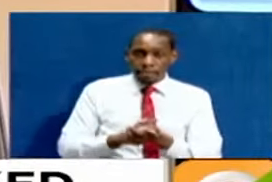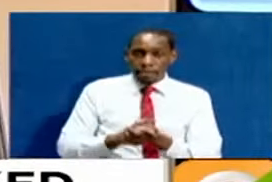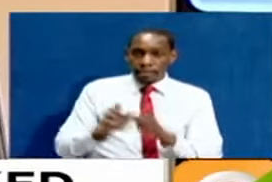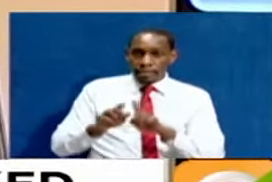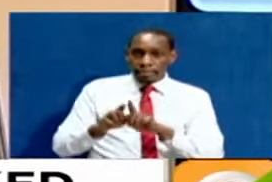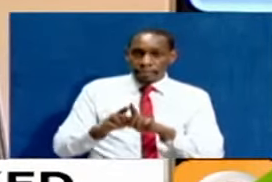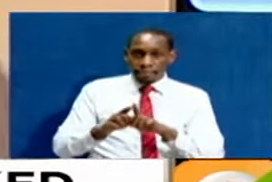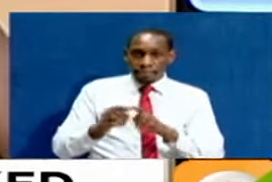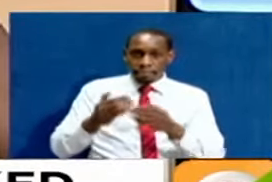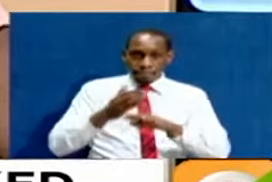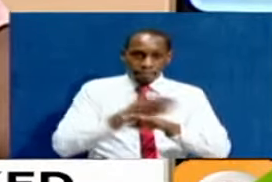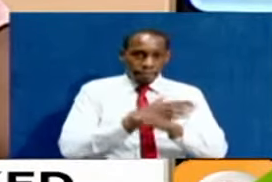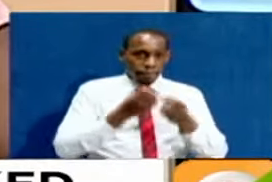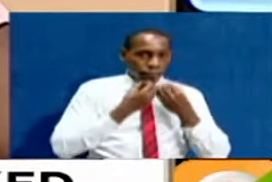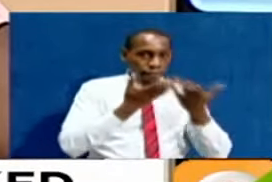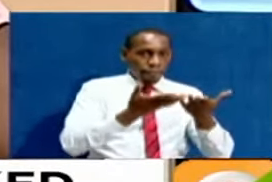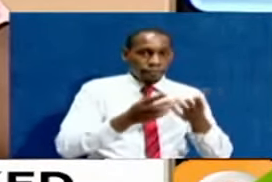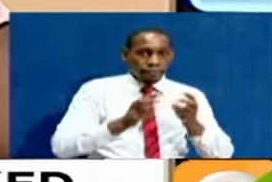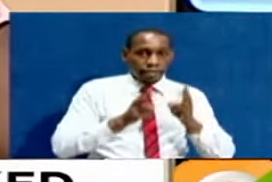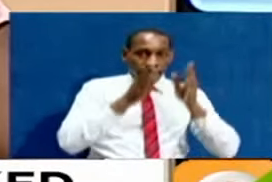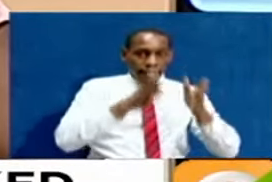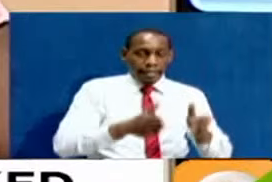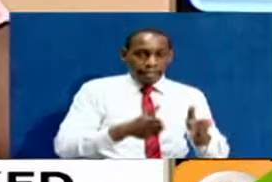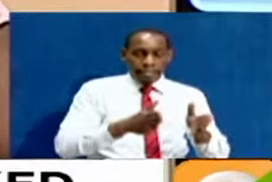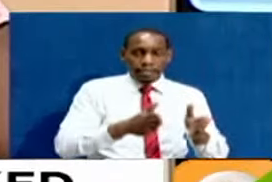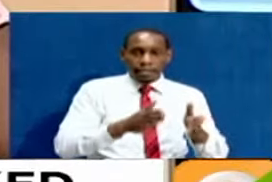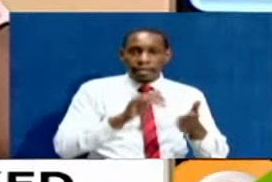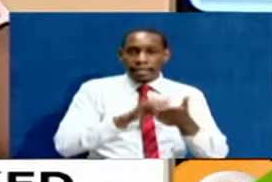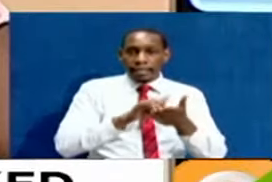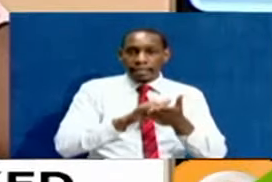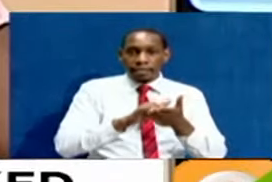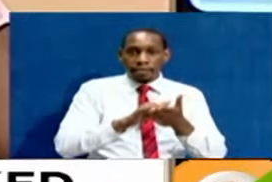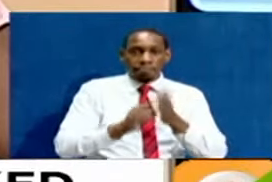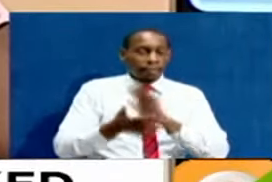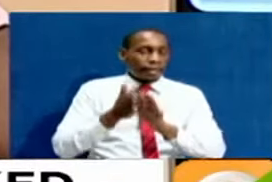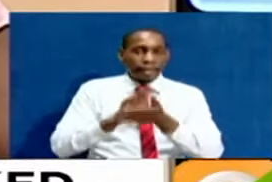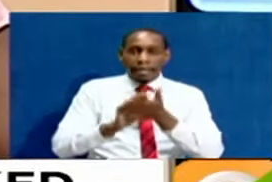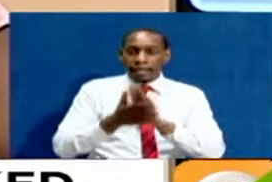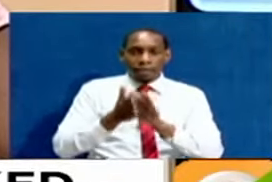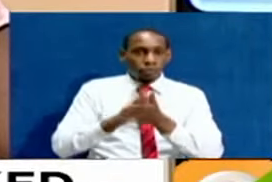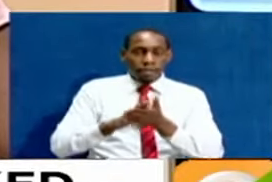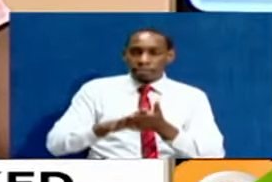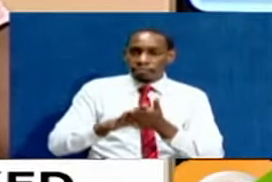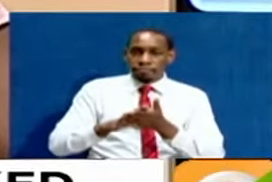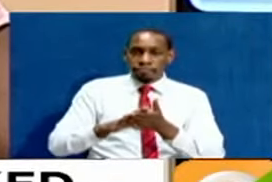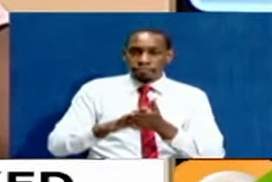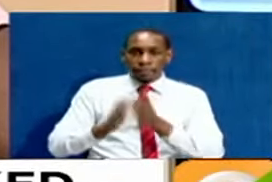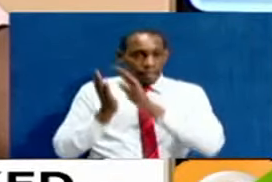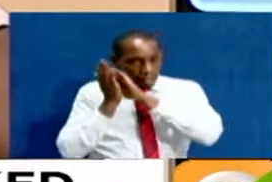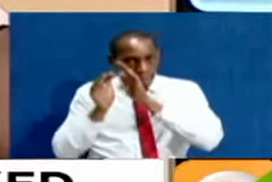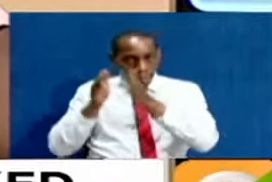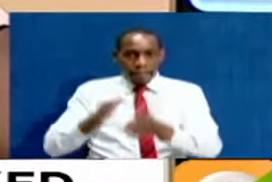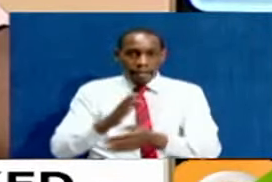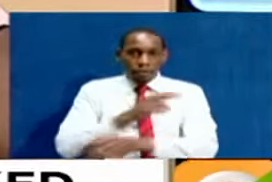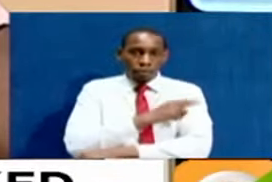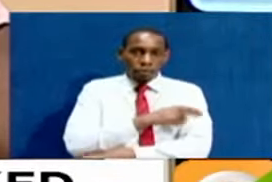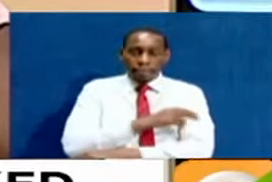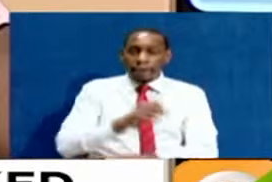telling, our fellow editors this, there is no space in hospitals. Mm-hmm. I was in a private